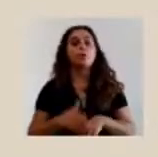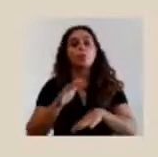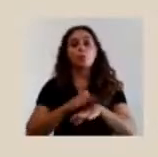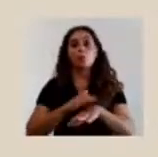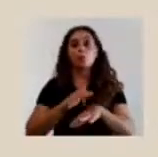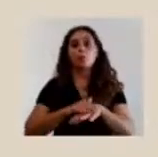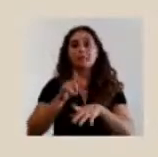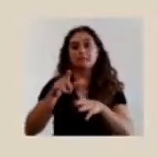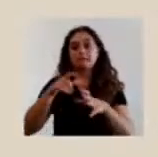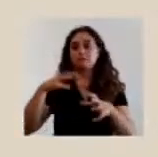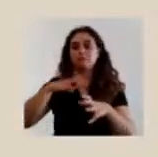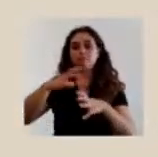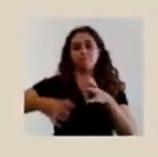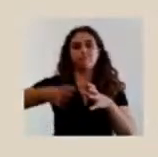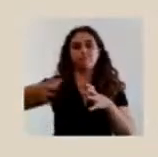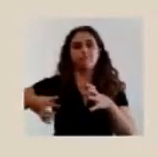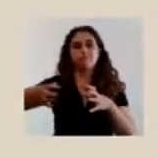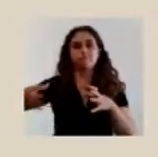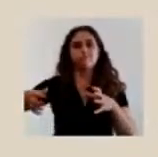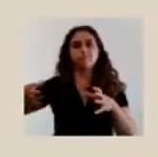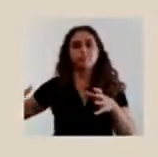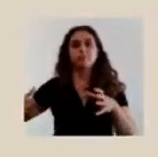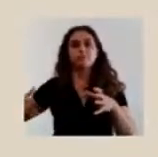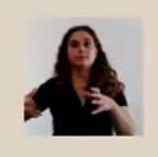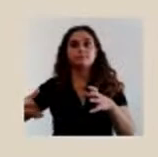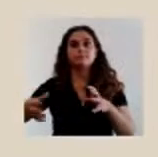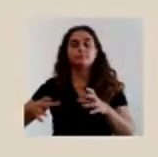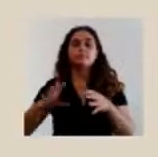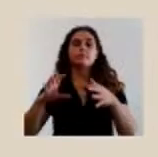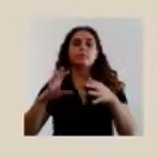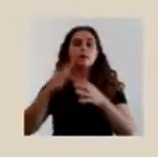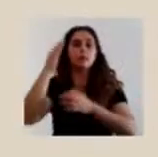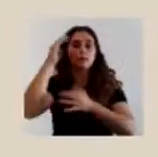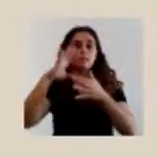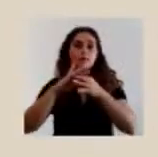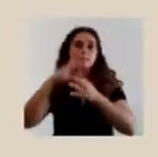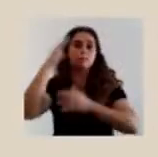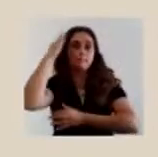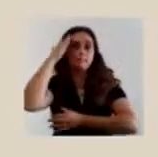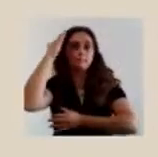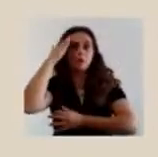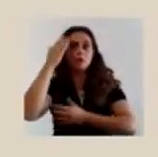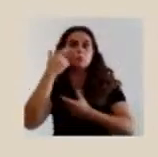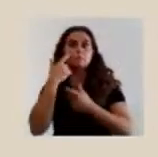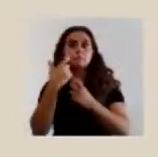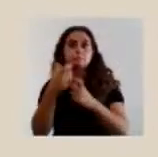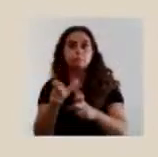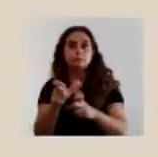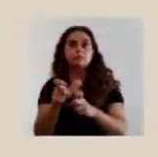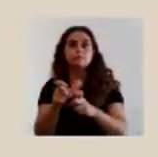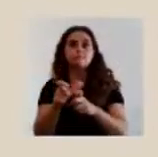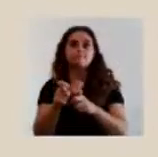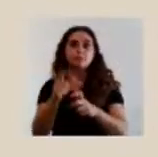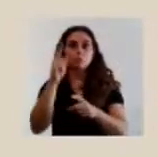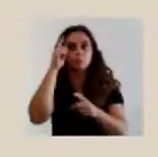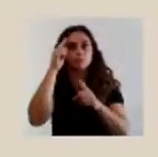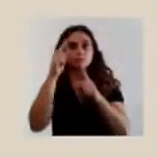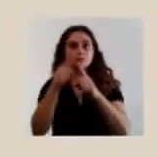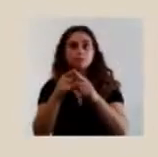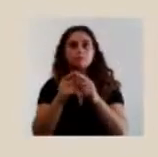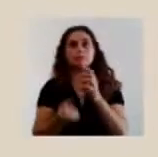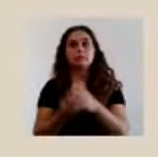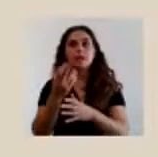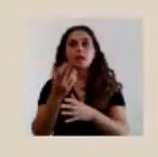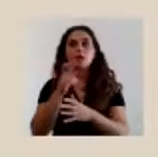Because of this conflict, extra brain areas involved in memory and executive control are recruited to produce the